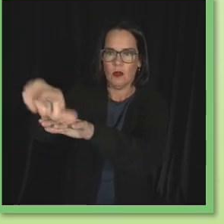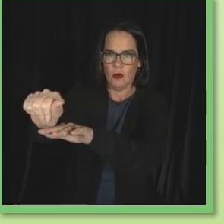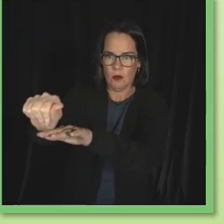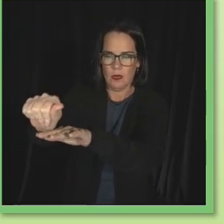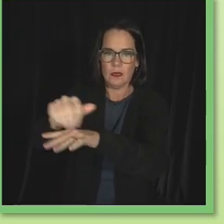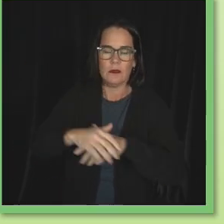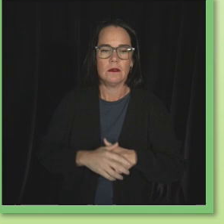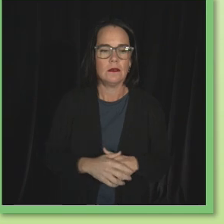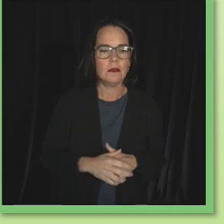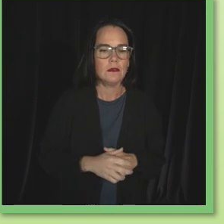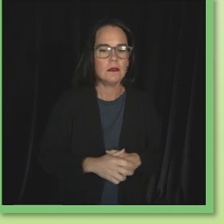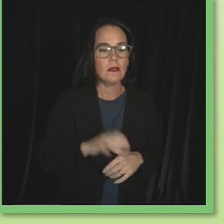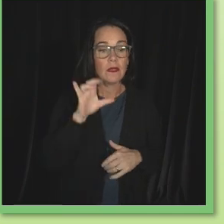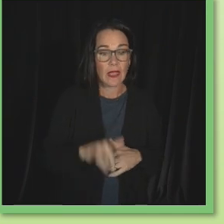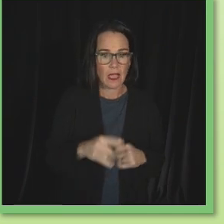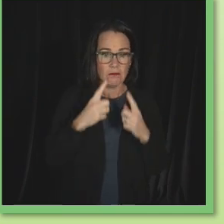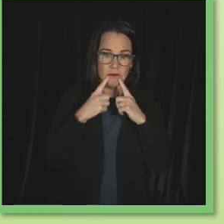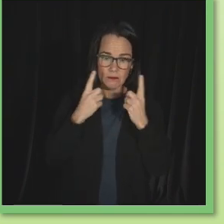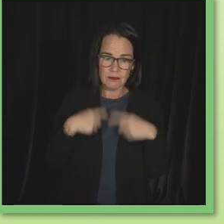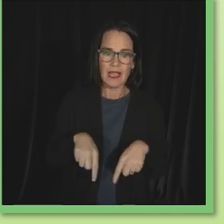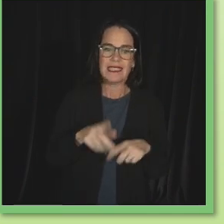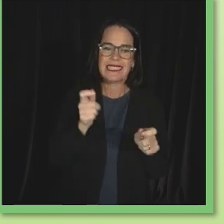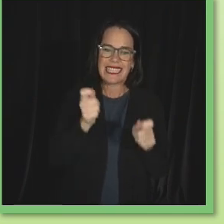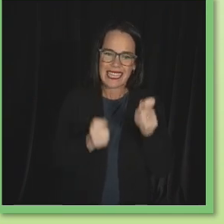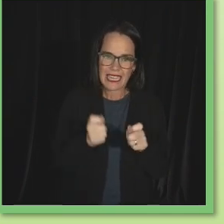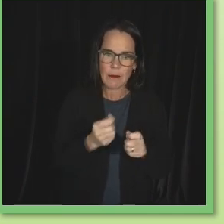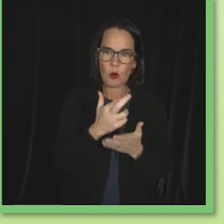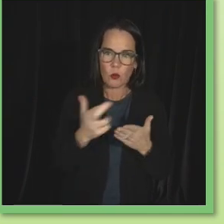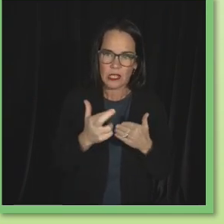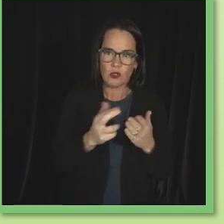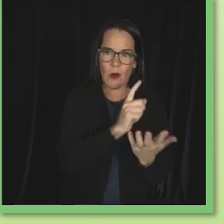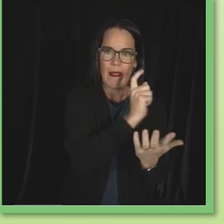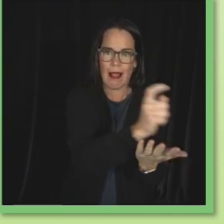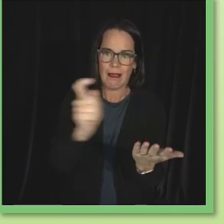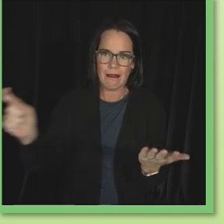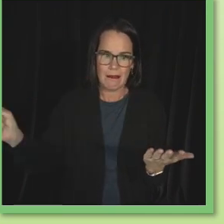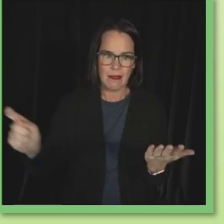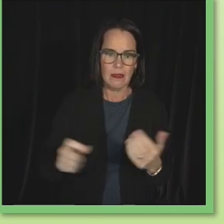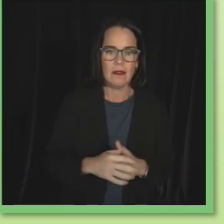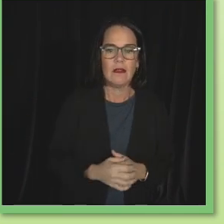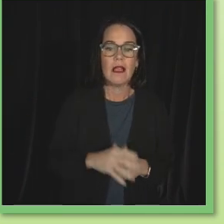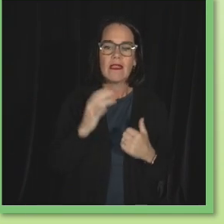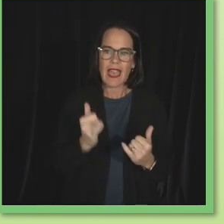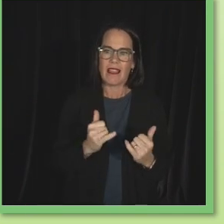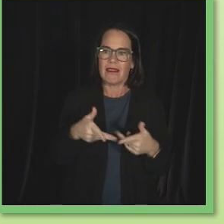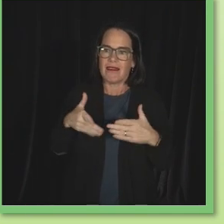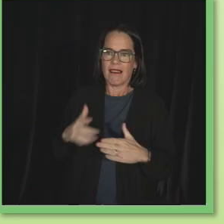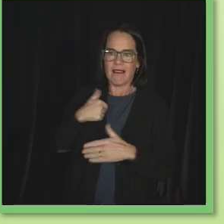what finally enables the concept we are talking about today, the Kubernetes network driver.